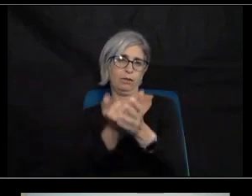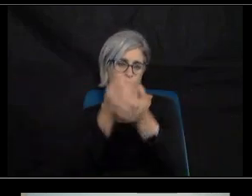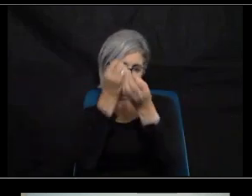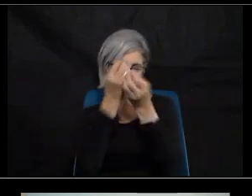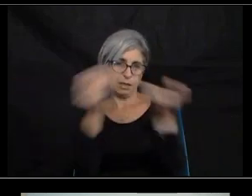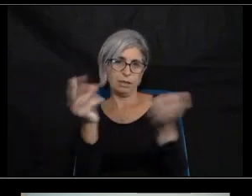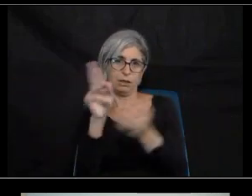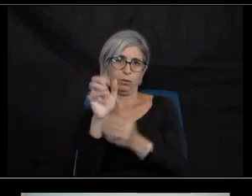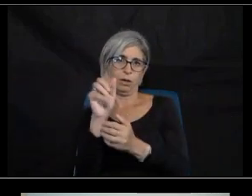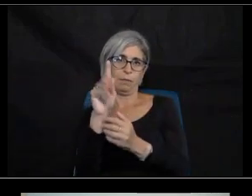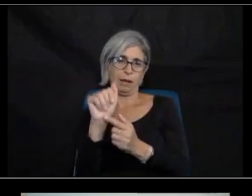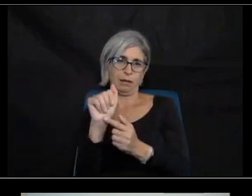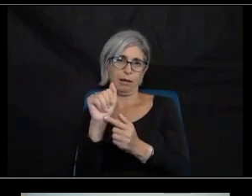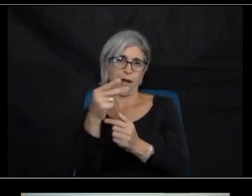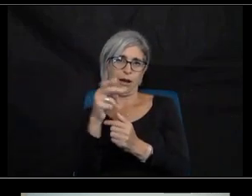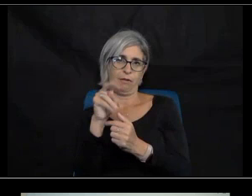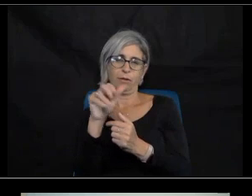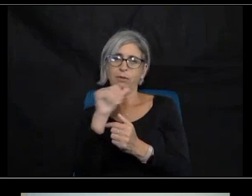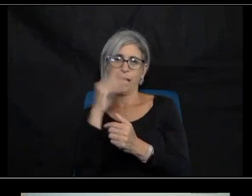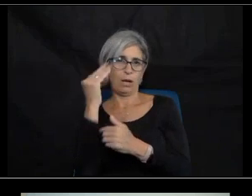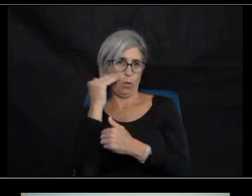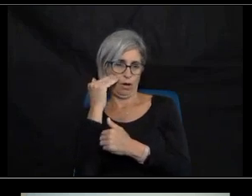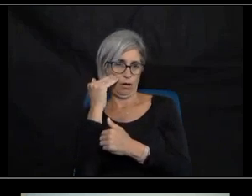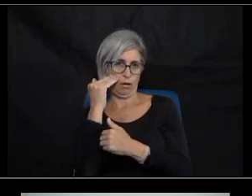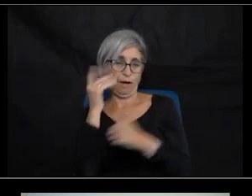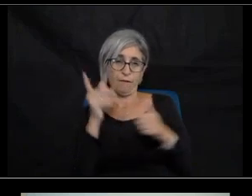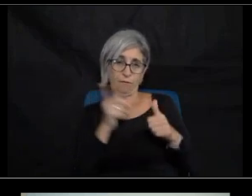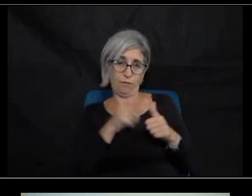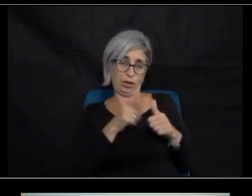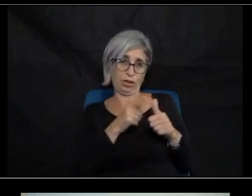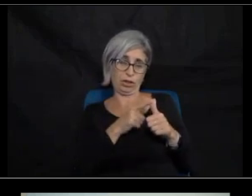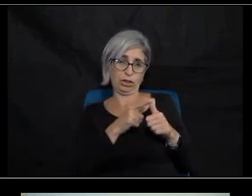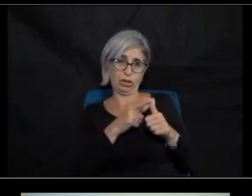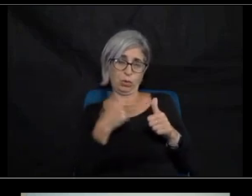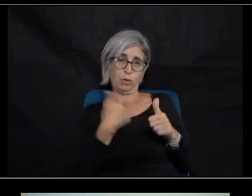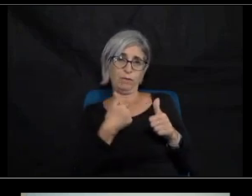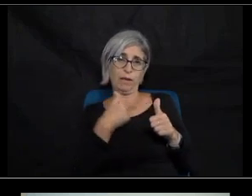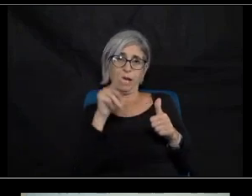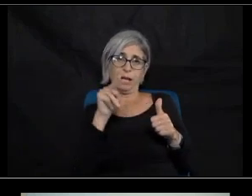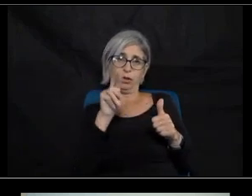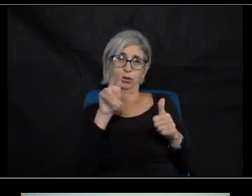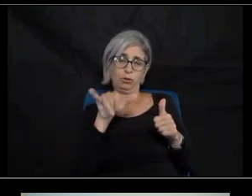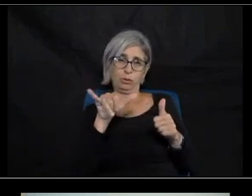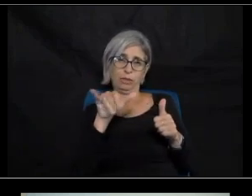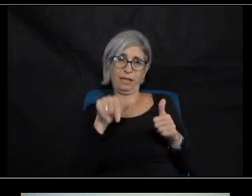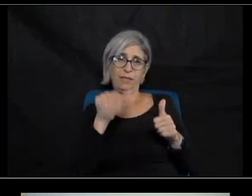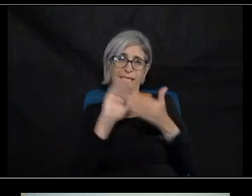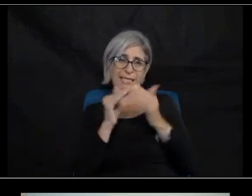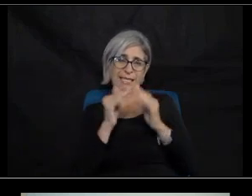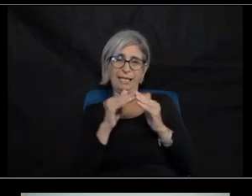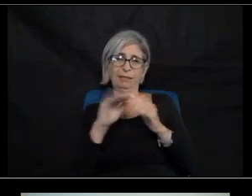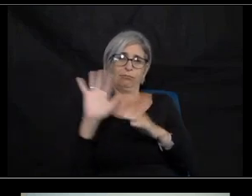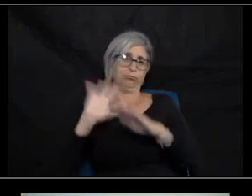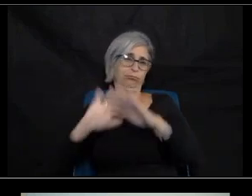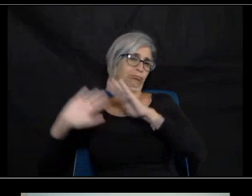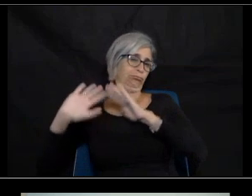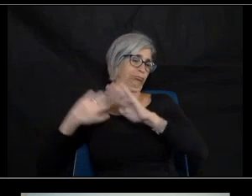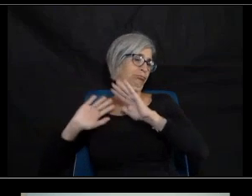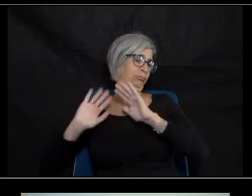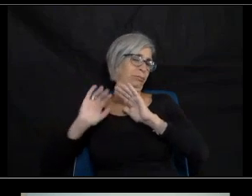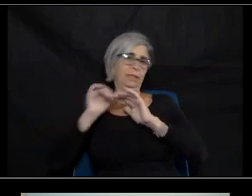Harvey was not aware of. First of all, we have had a nursery in the past in our city, and this would not